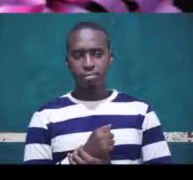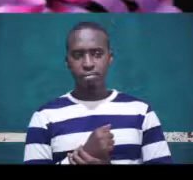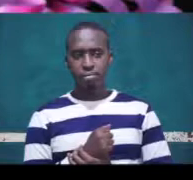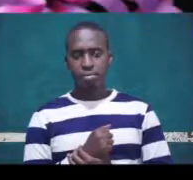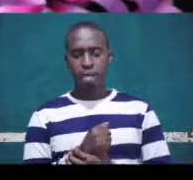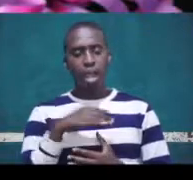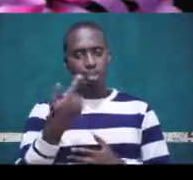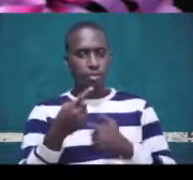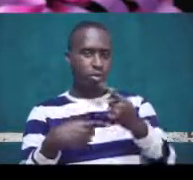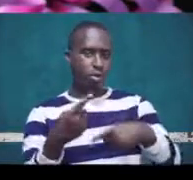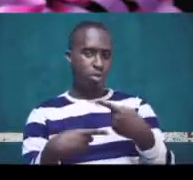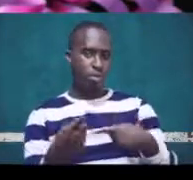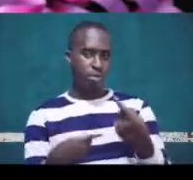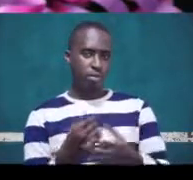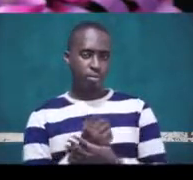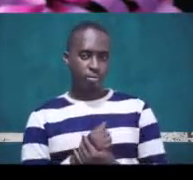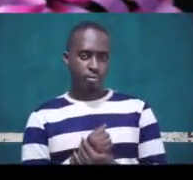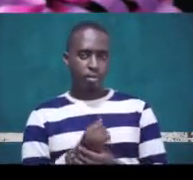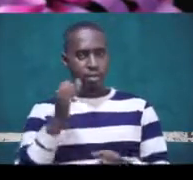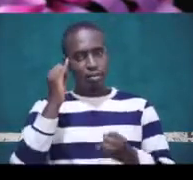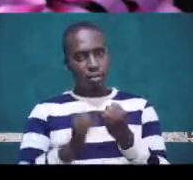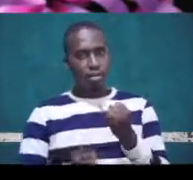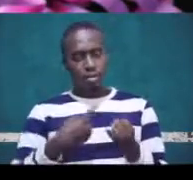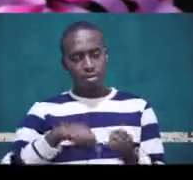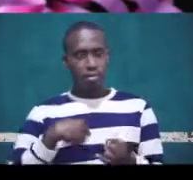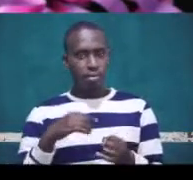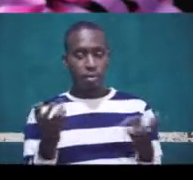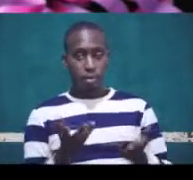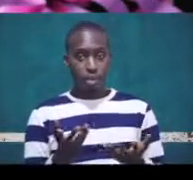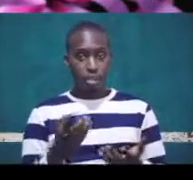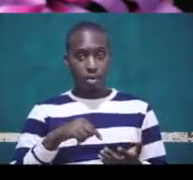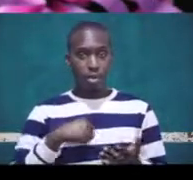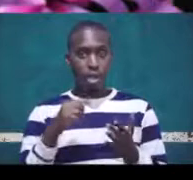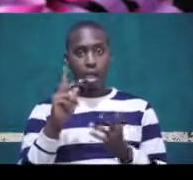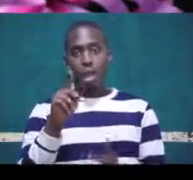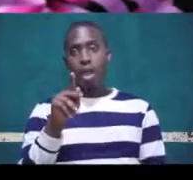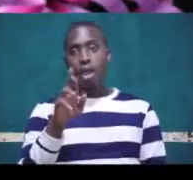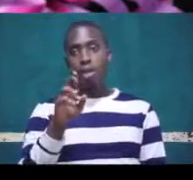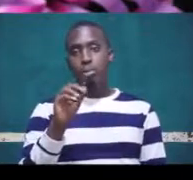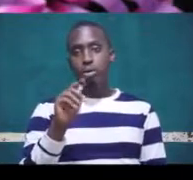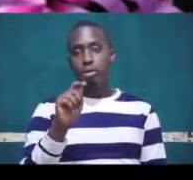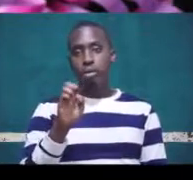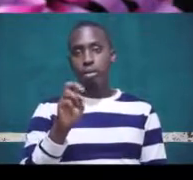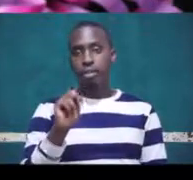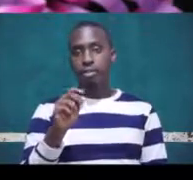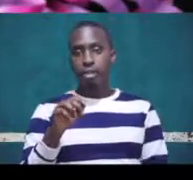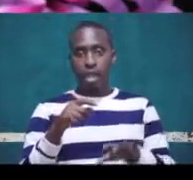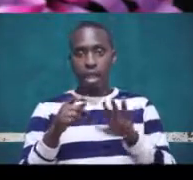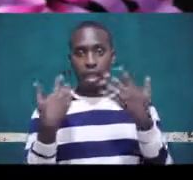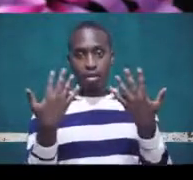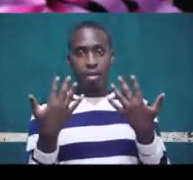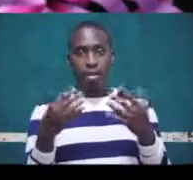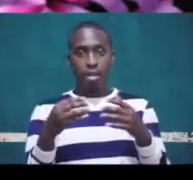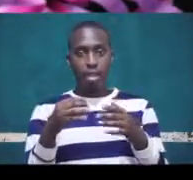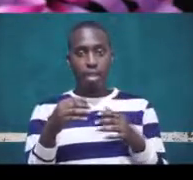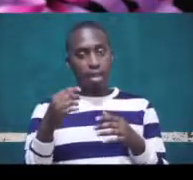And then we go. Finally, where are we? Our proteins, our nails, our hair, our pigments in